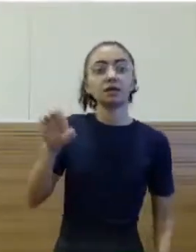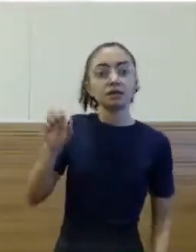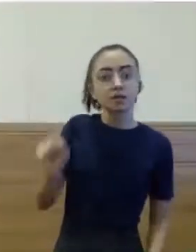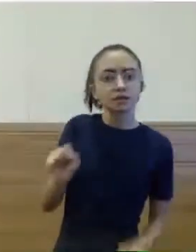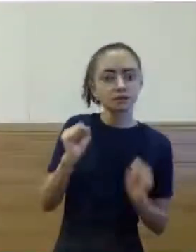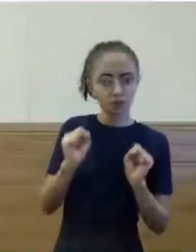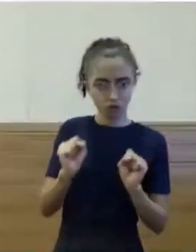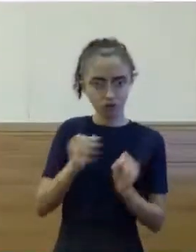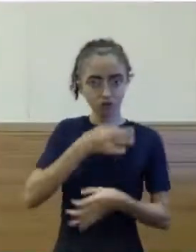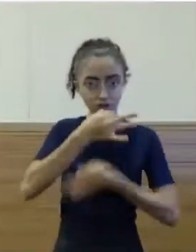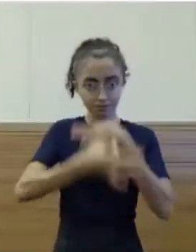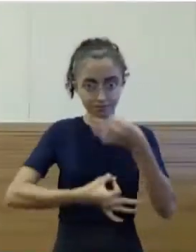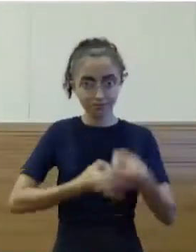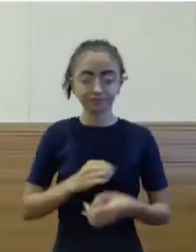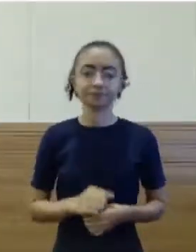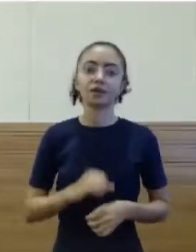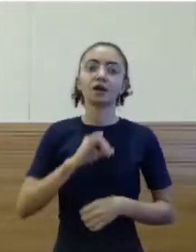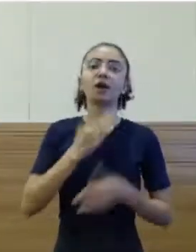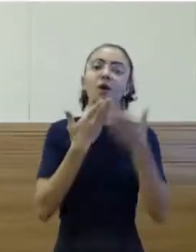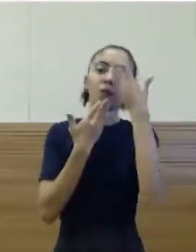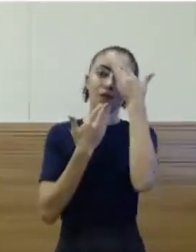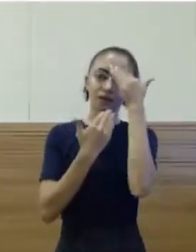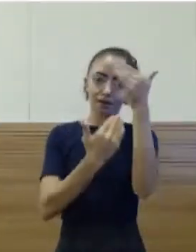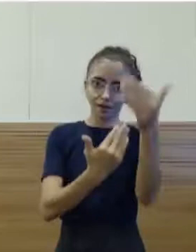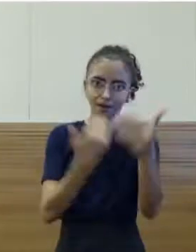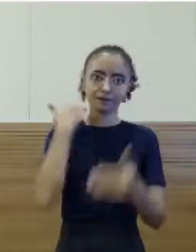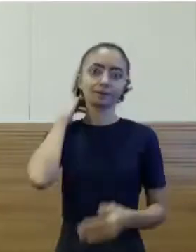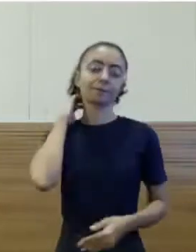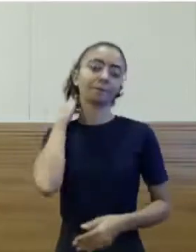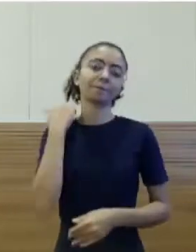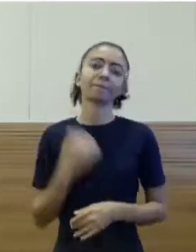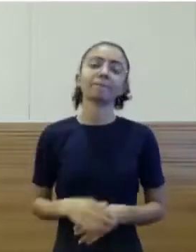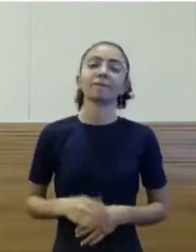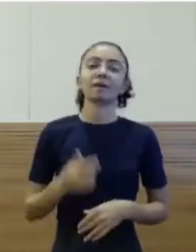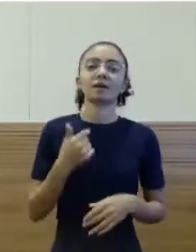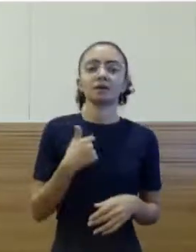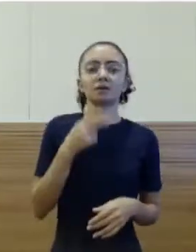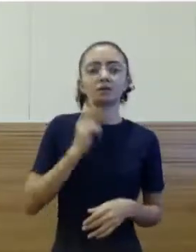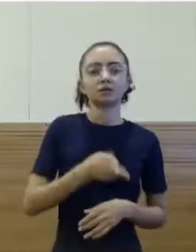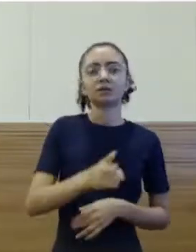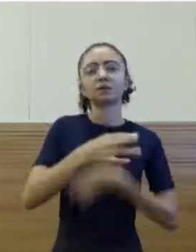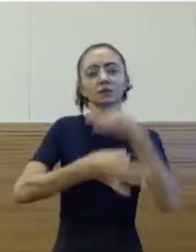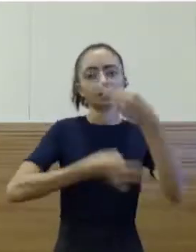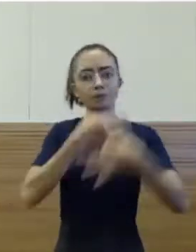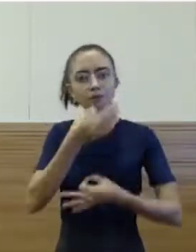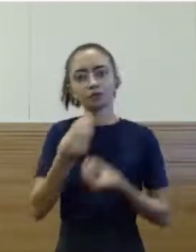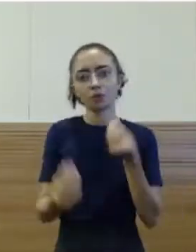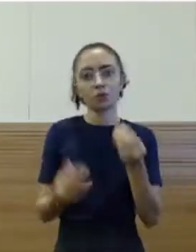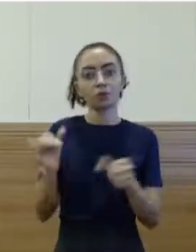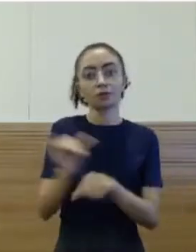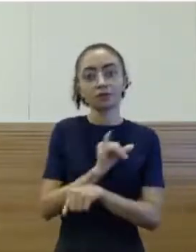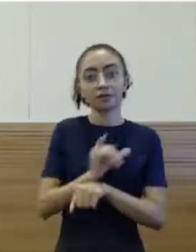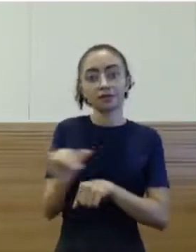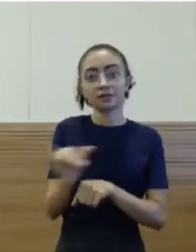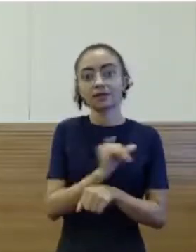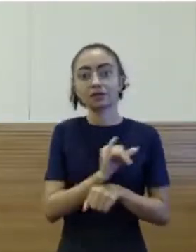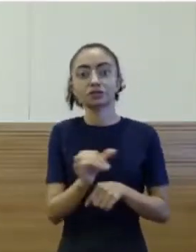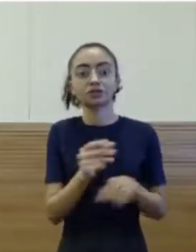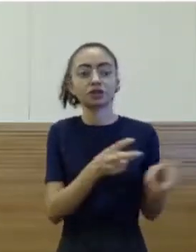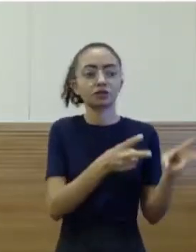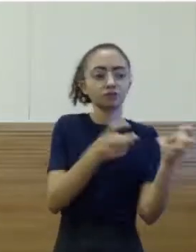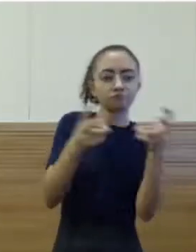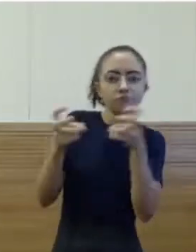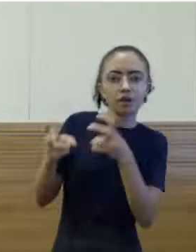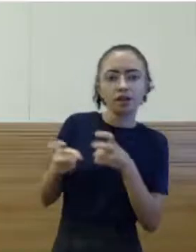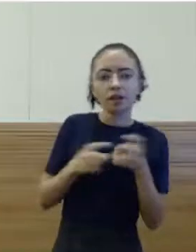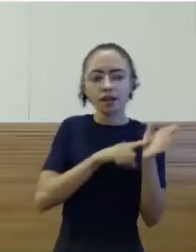Professor Inez, could you comment? Thank you, Gisele, for the opportunity. In terms of the